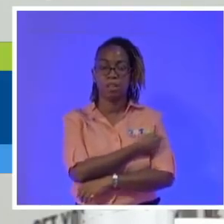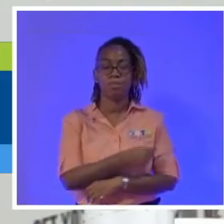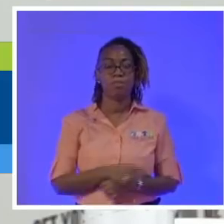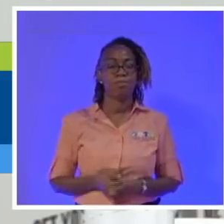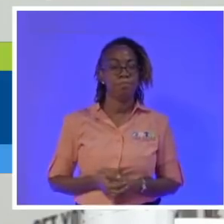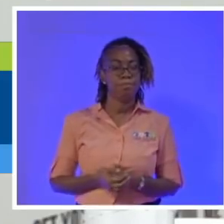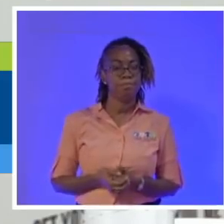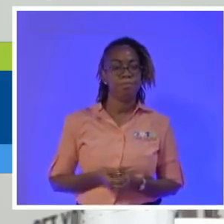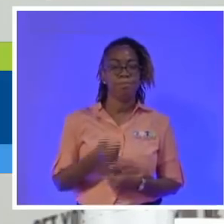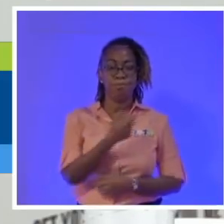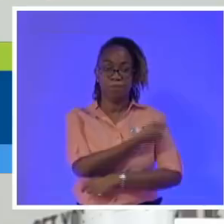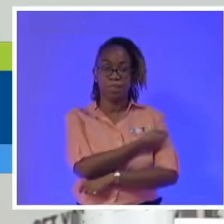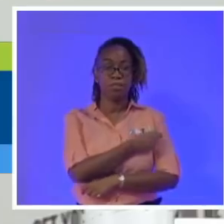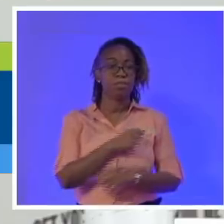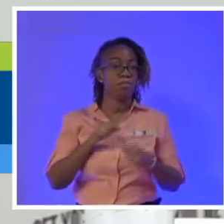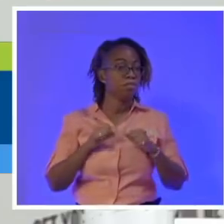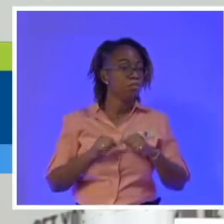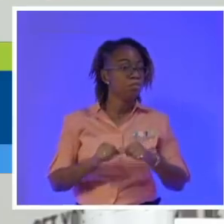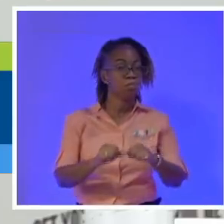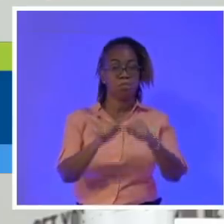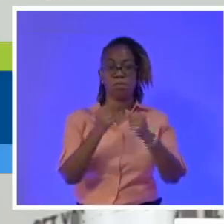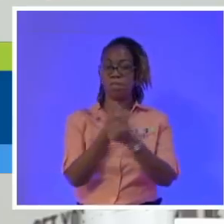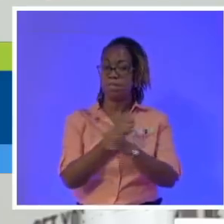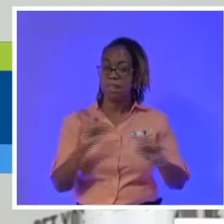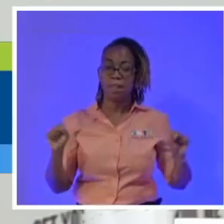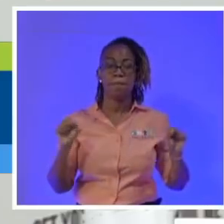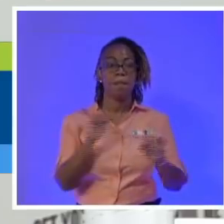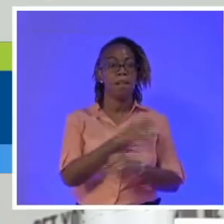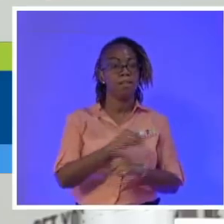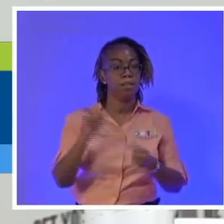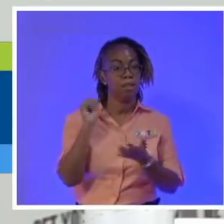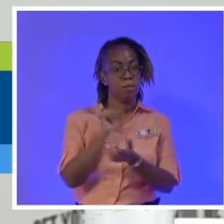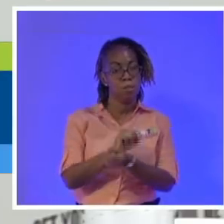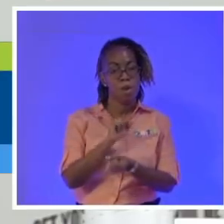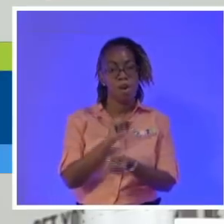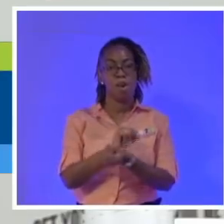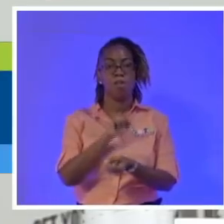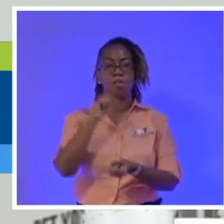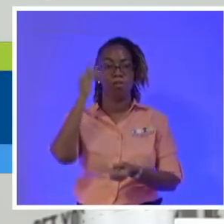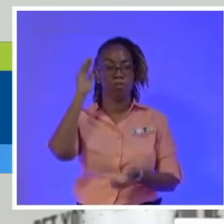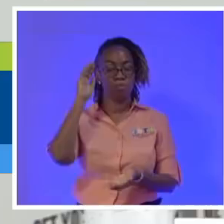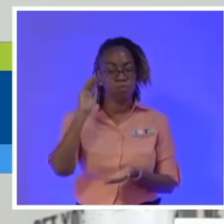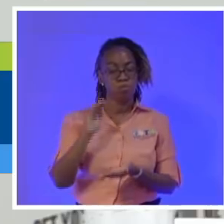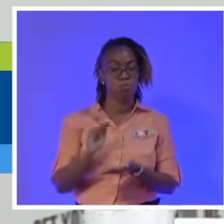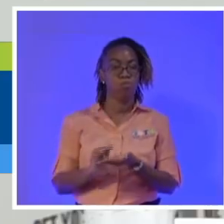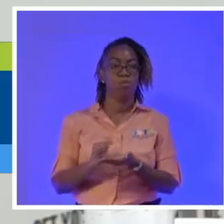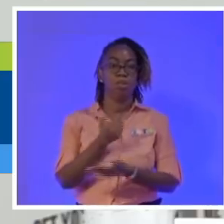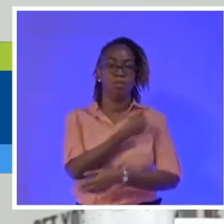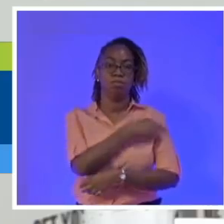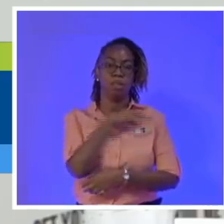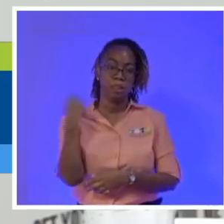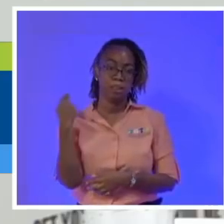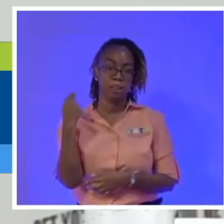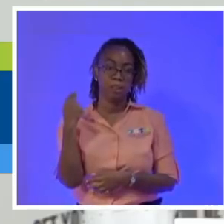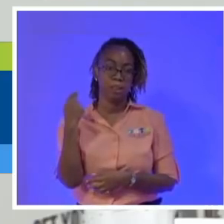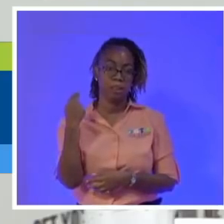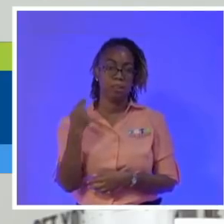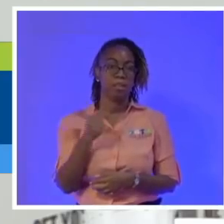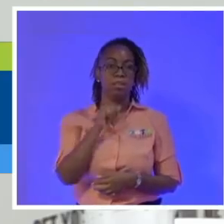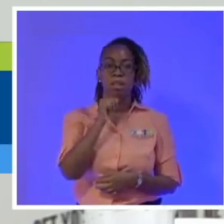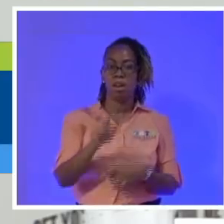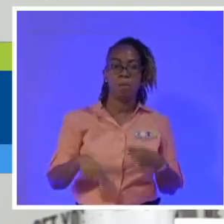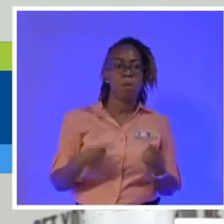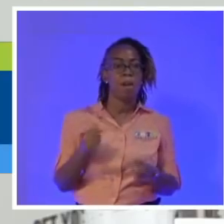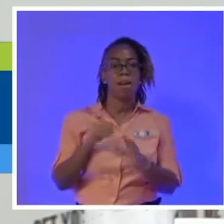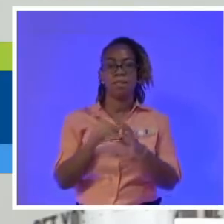Vaccination continues to be a safe and effective way to reduce the risk of being hospitalized, even if you